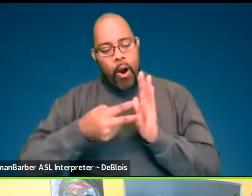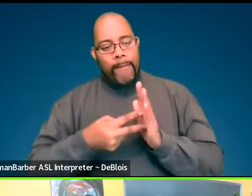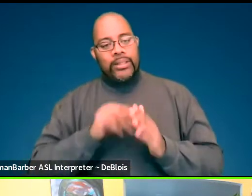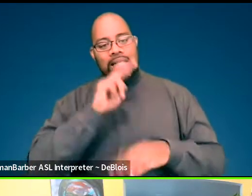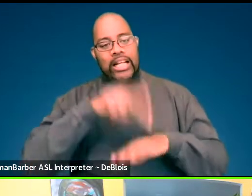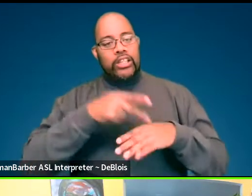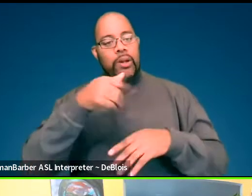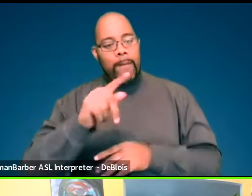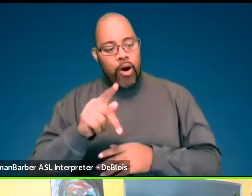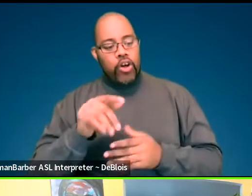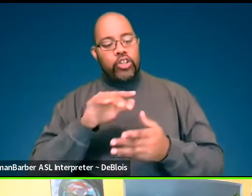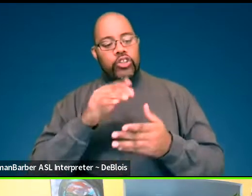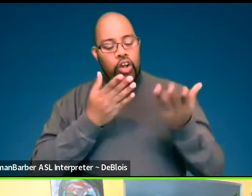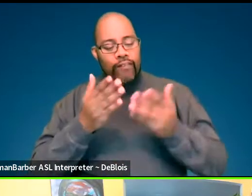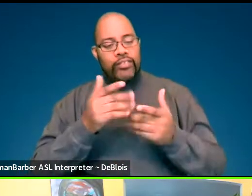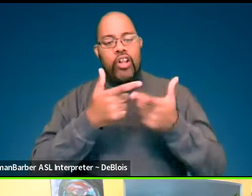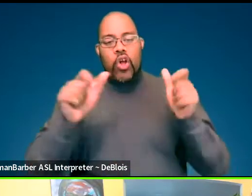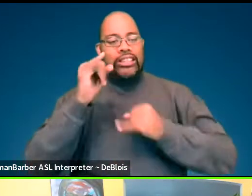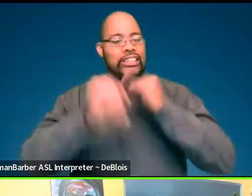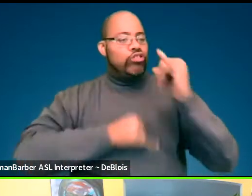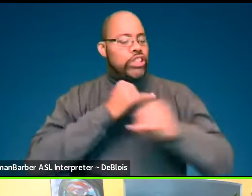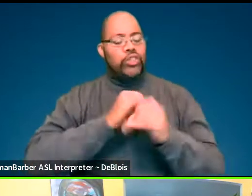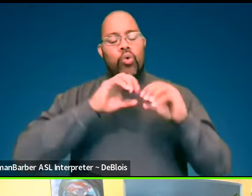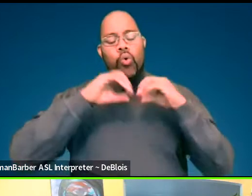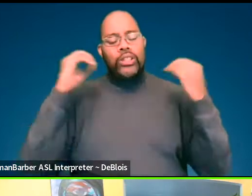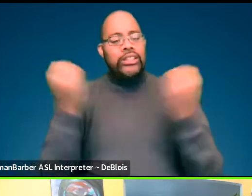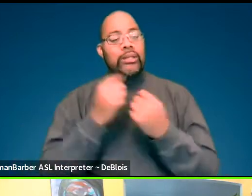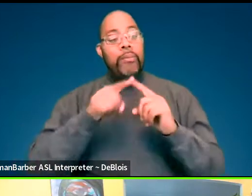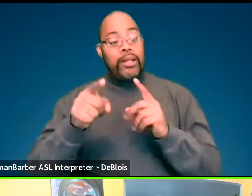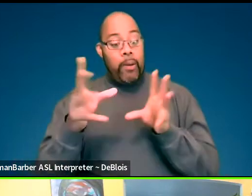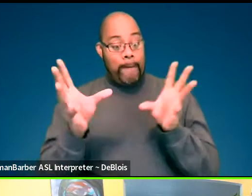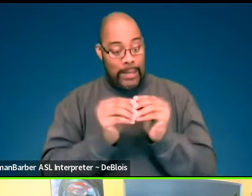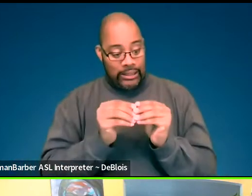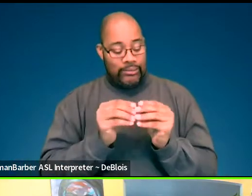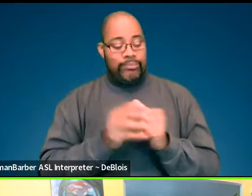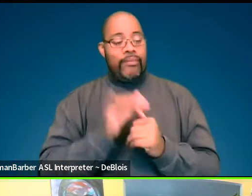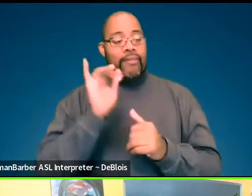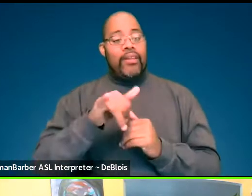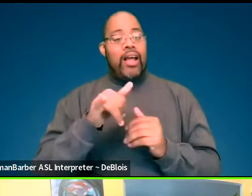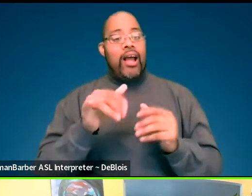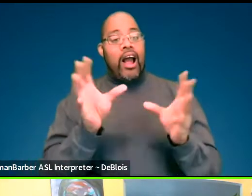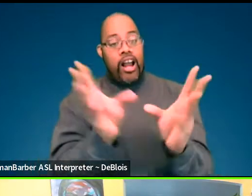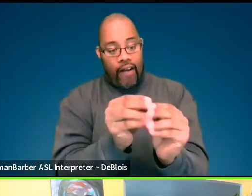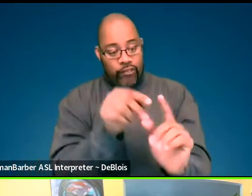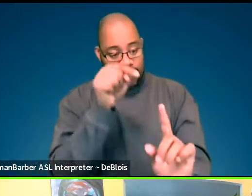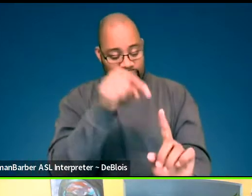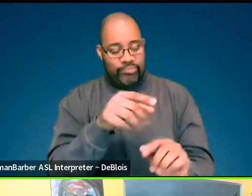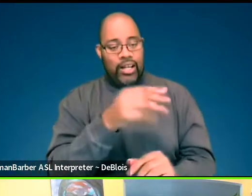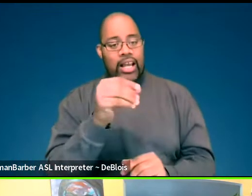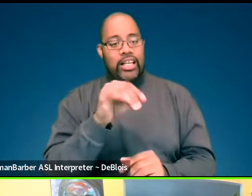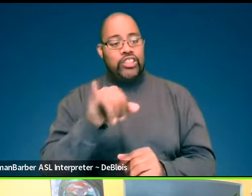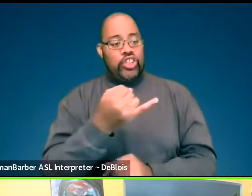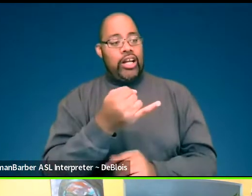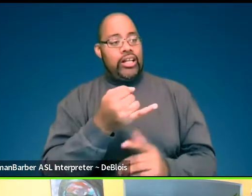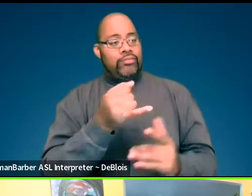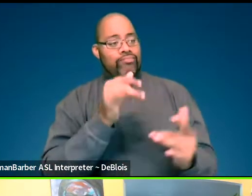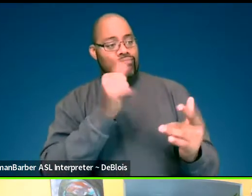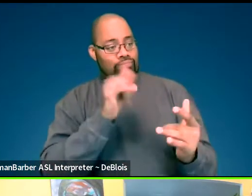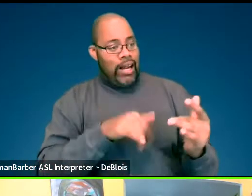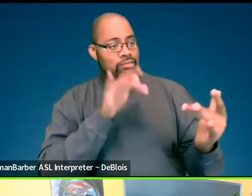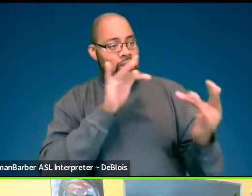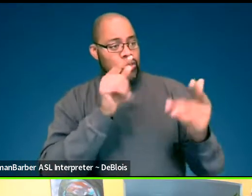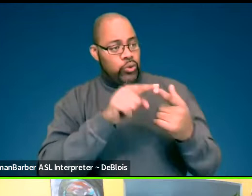Park Service, large international organization. But they were meeting at that conference, and Jay had reached out to